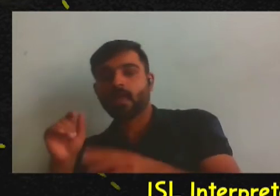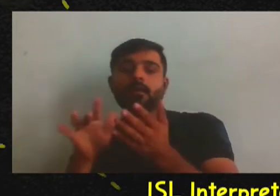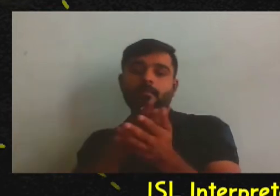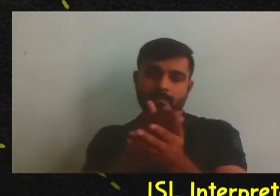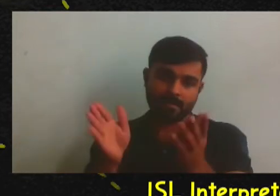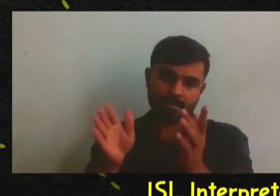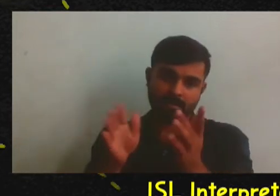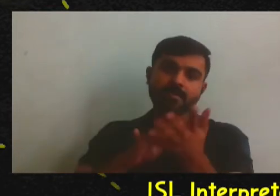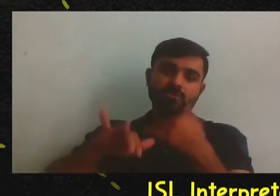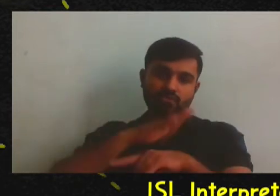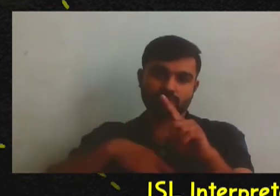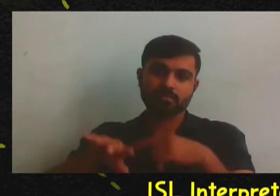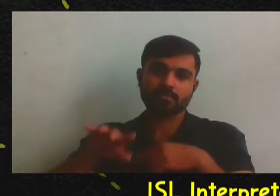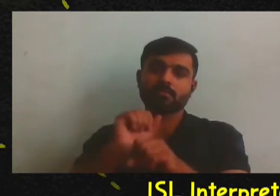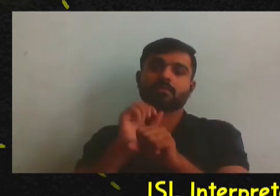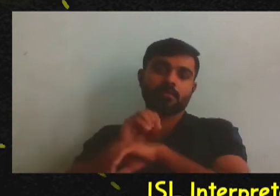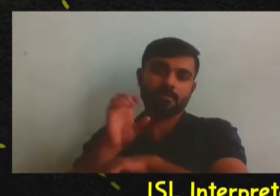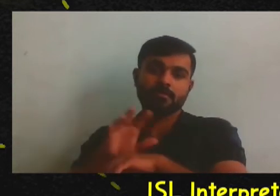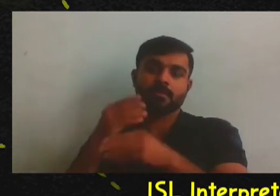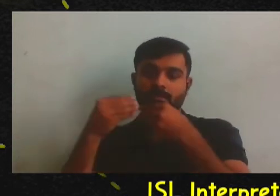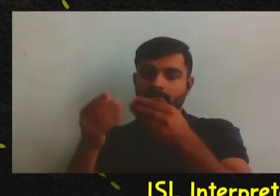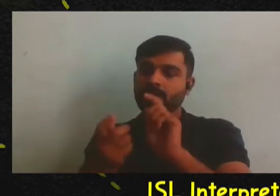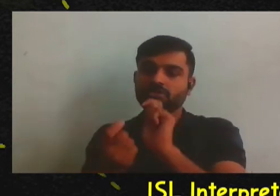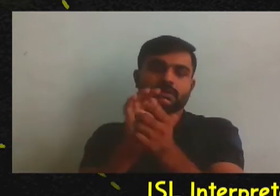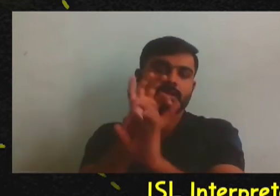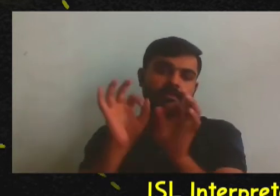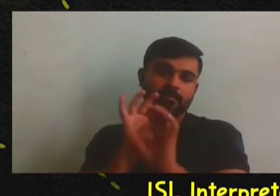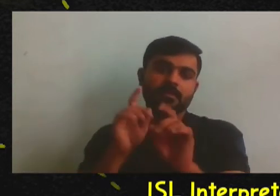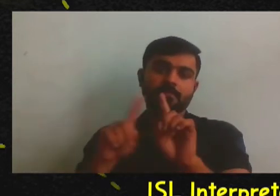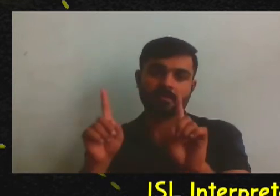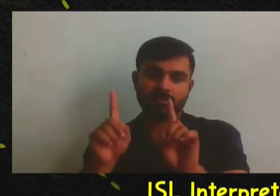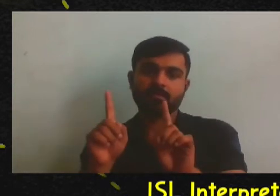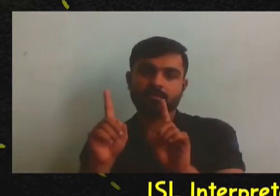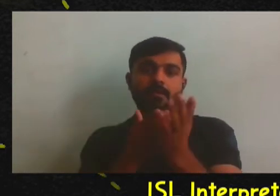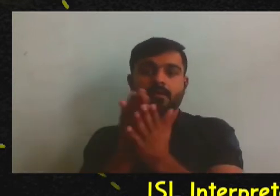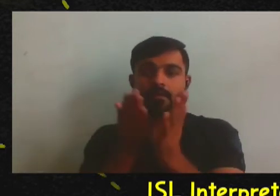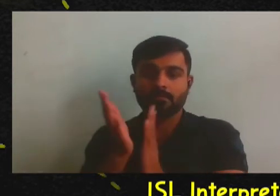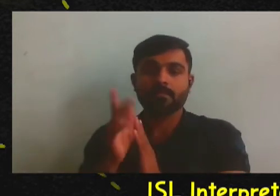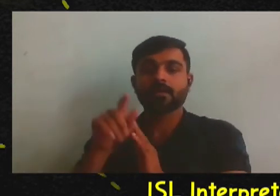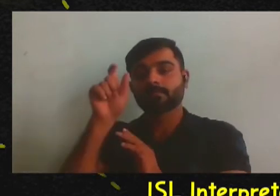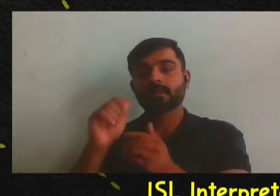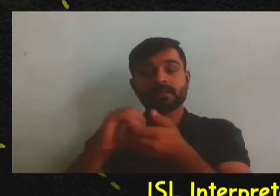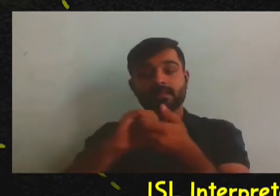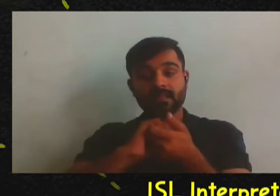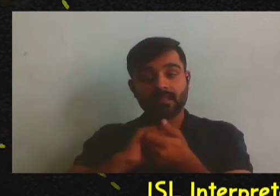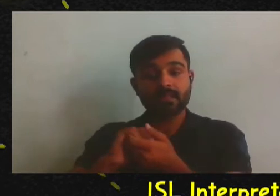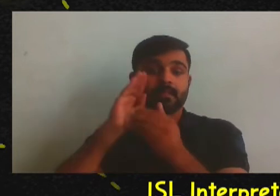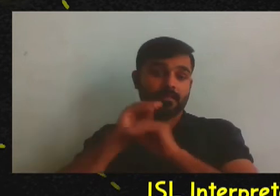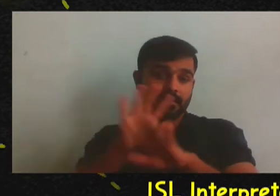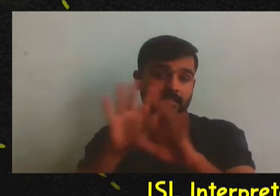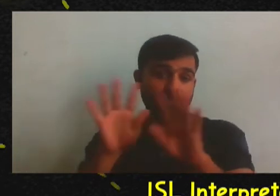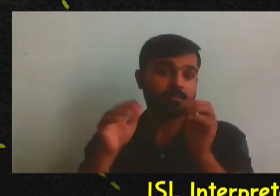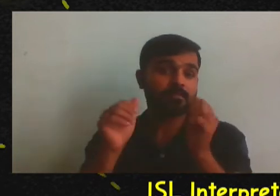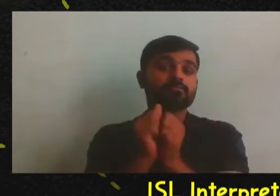right? The advice that I give doesn't change, but the way that person engages with that information is also